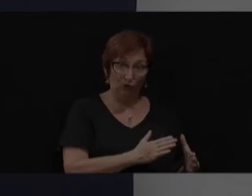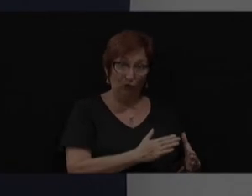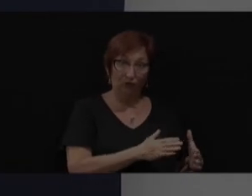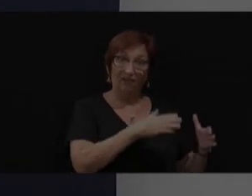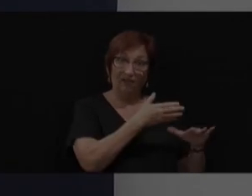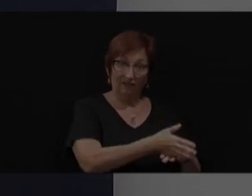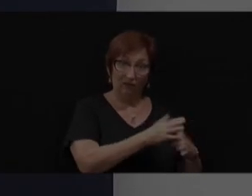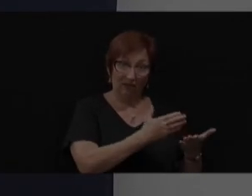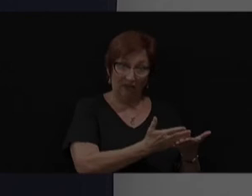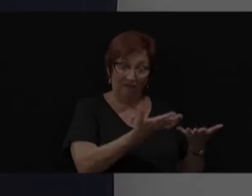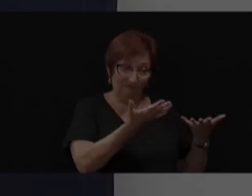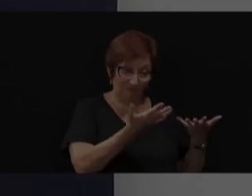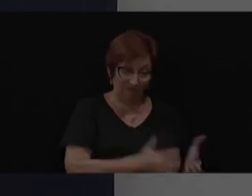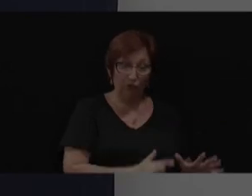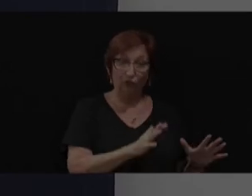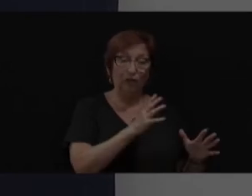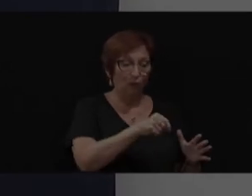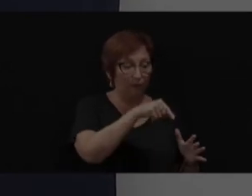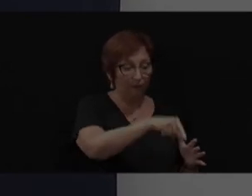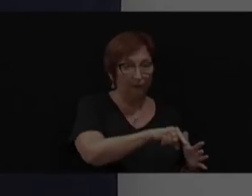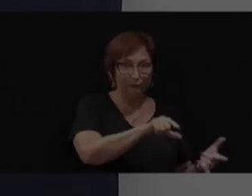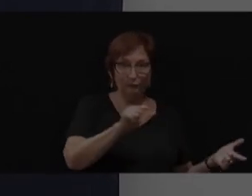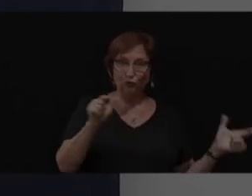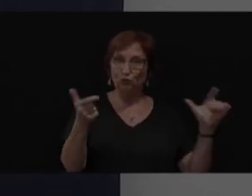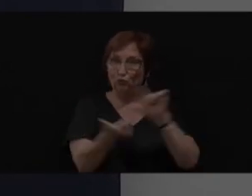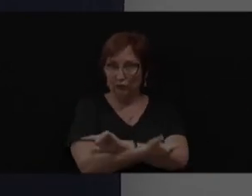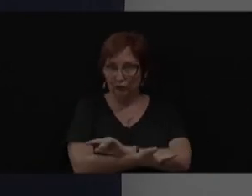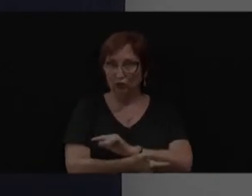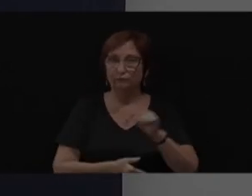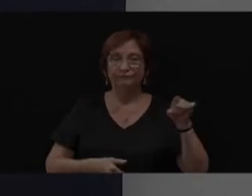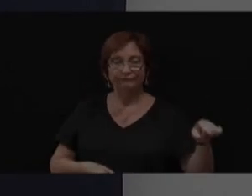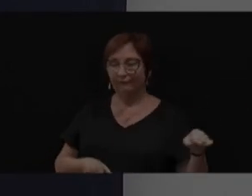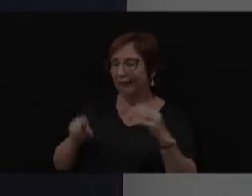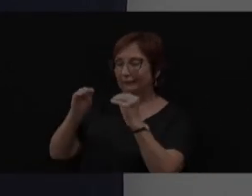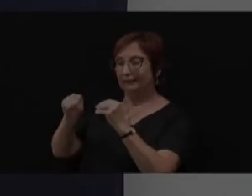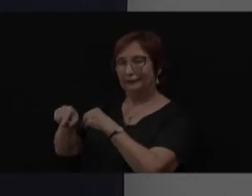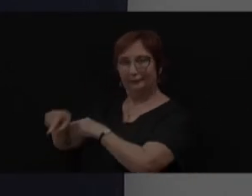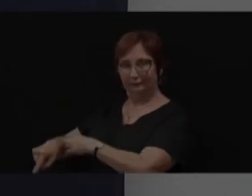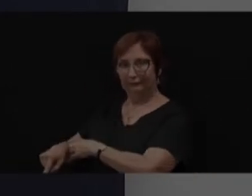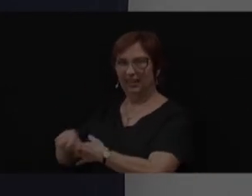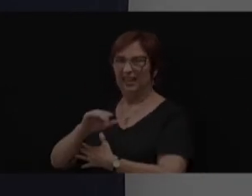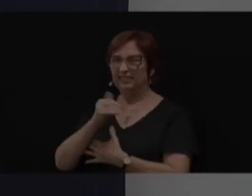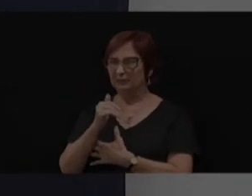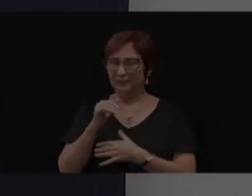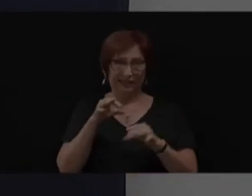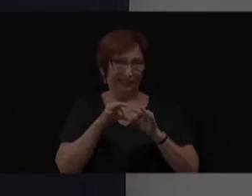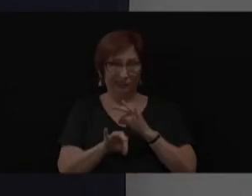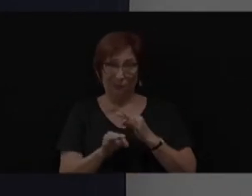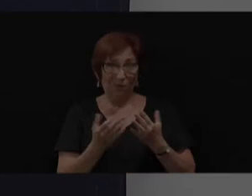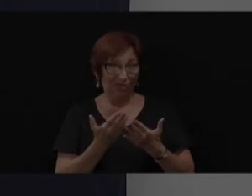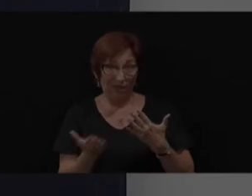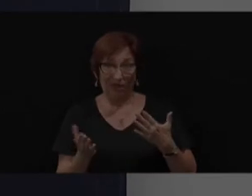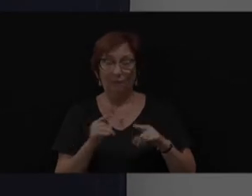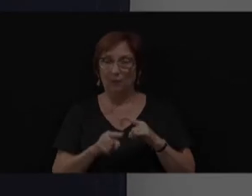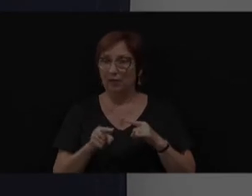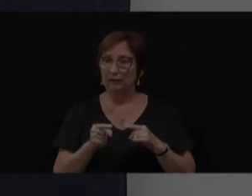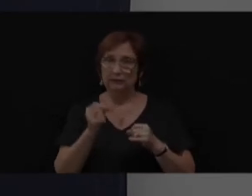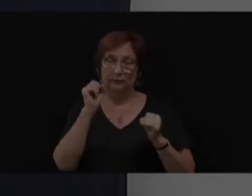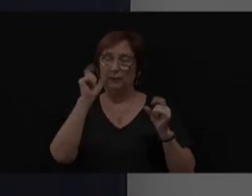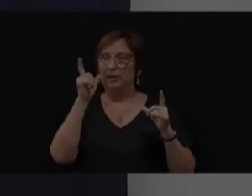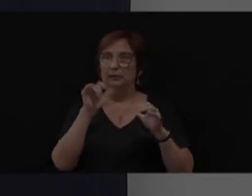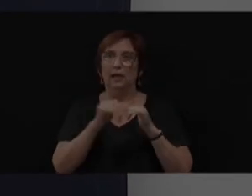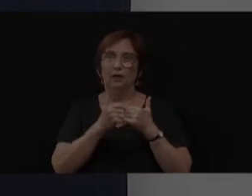that, then I want your partner to teach the B checker to you. It seems like such a simple thing, but it is amazing how it can kind of go